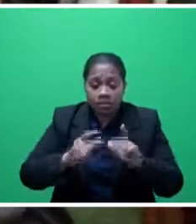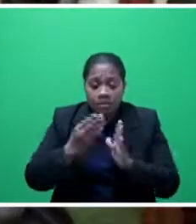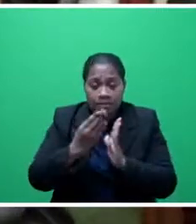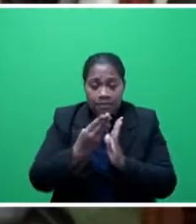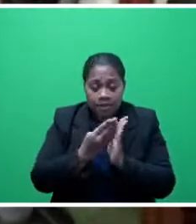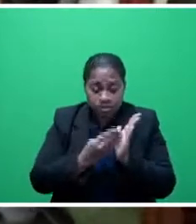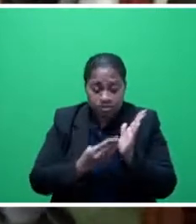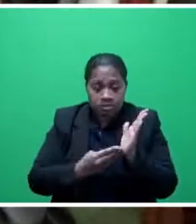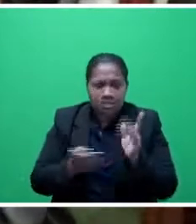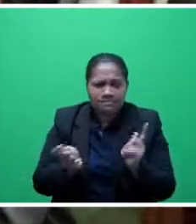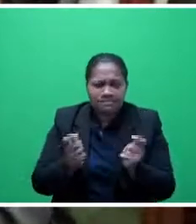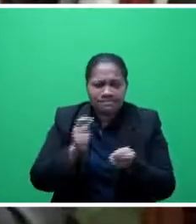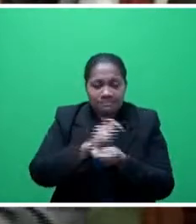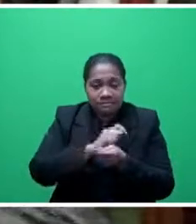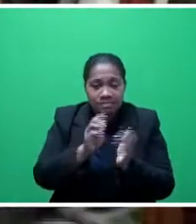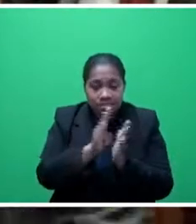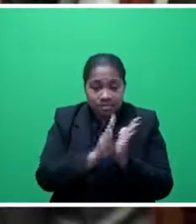sir.